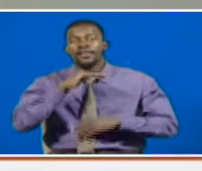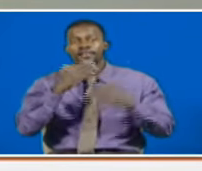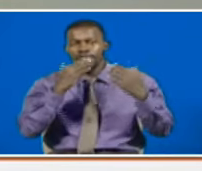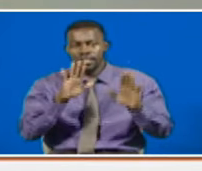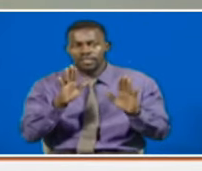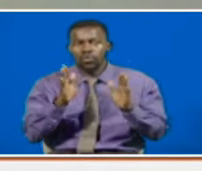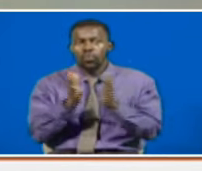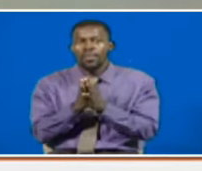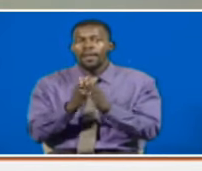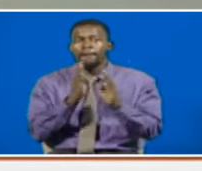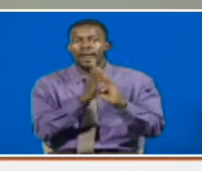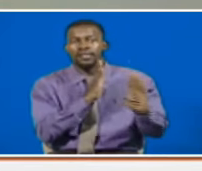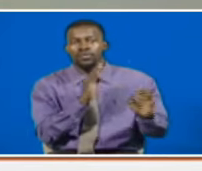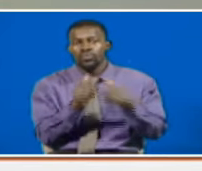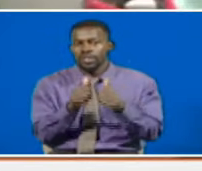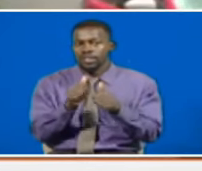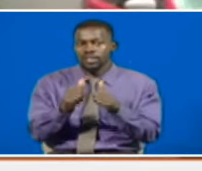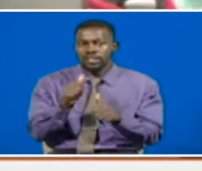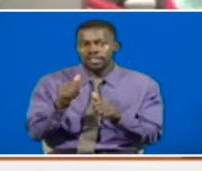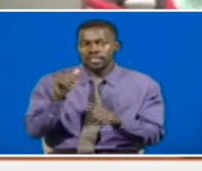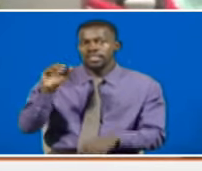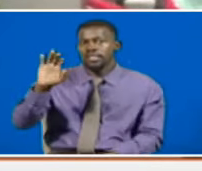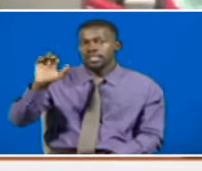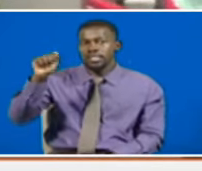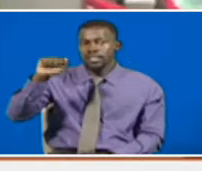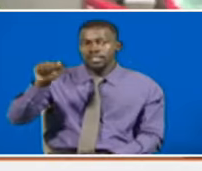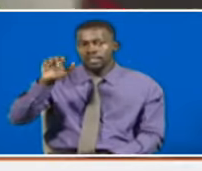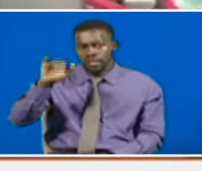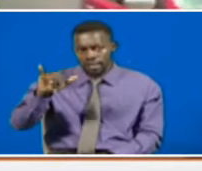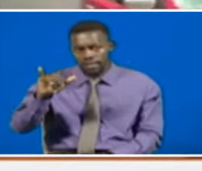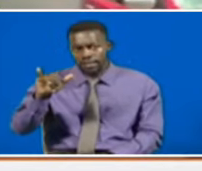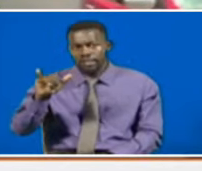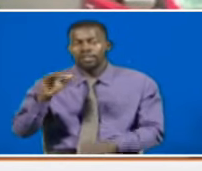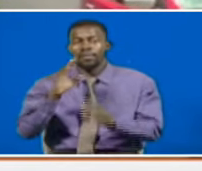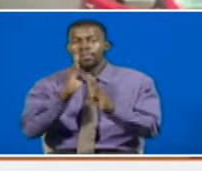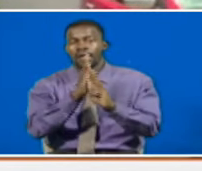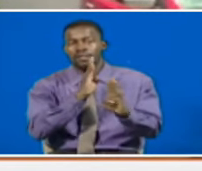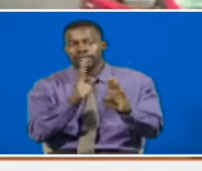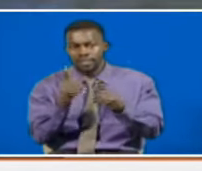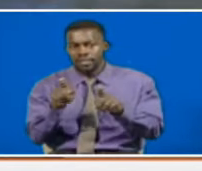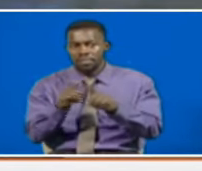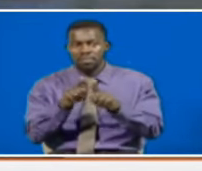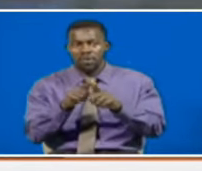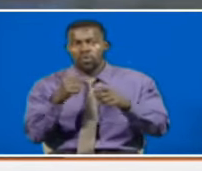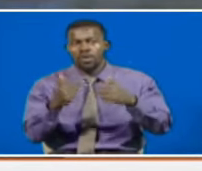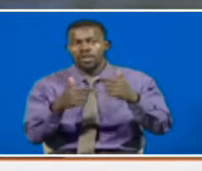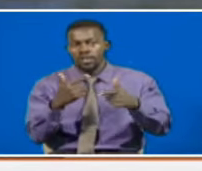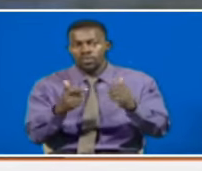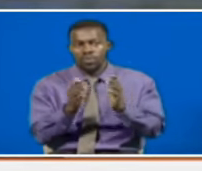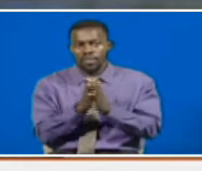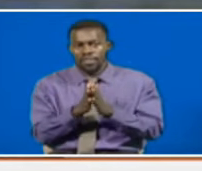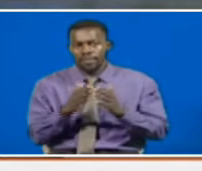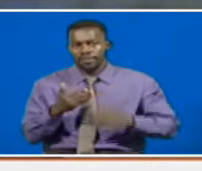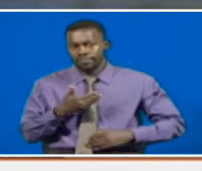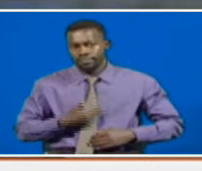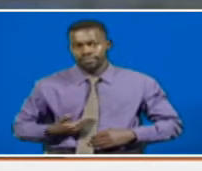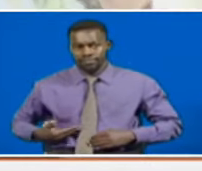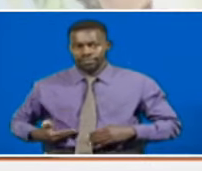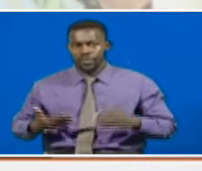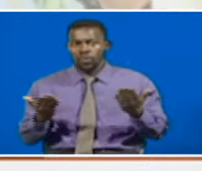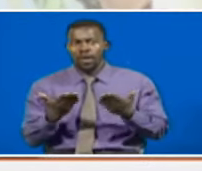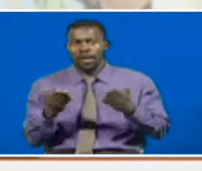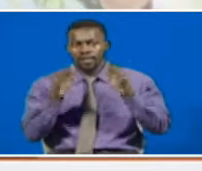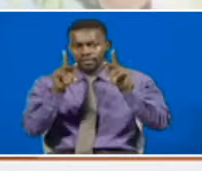area along the Kisumu-Kakamega Highway. Students who underwent surgery are still nursing injuries at Avenue Hospital in Kisumu.